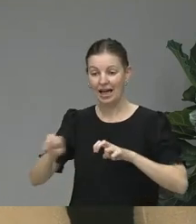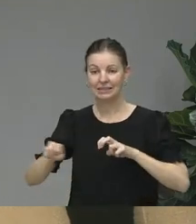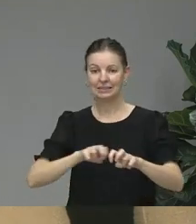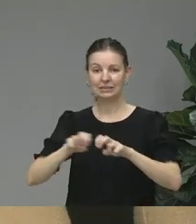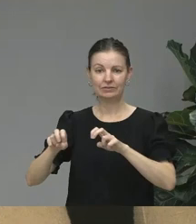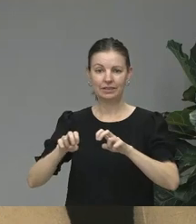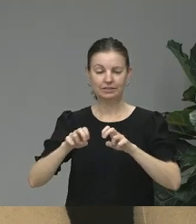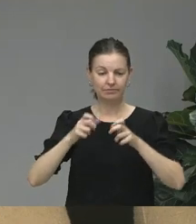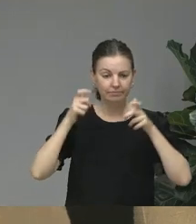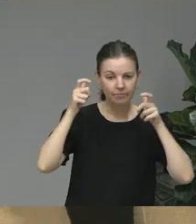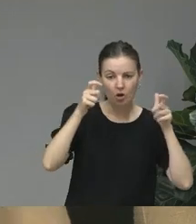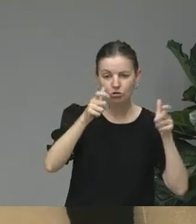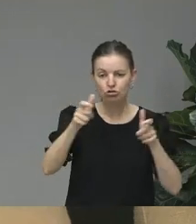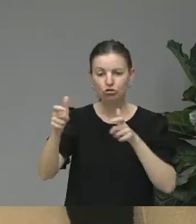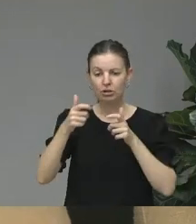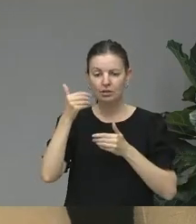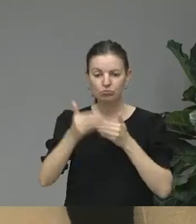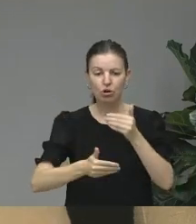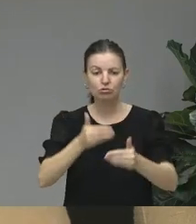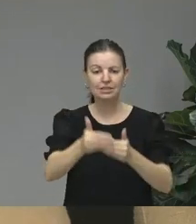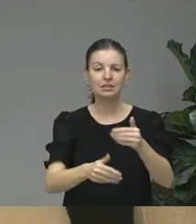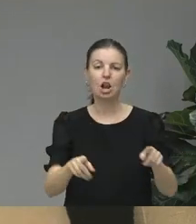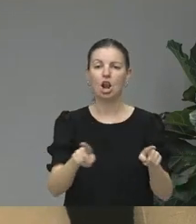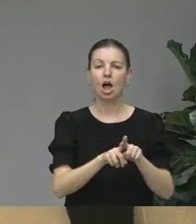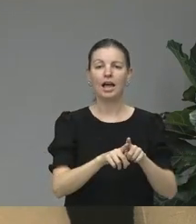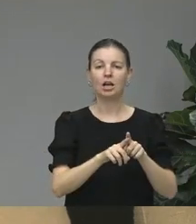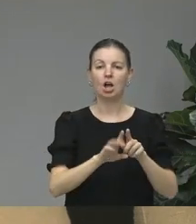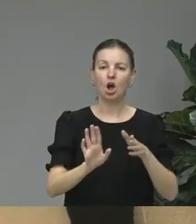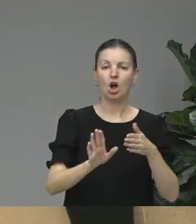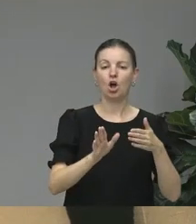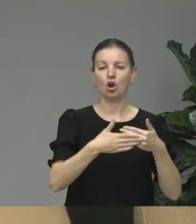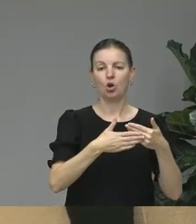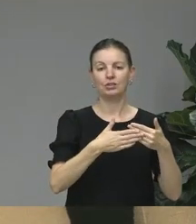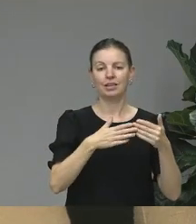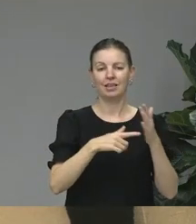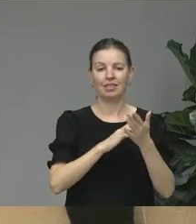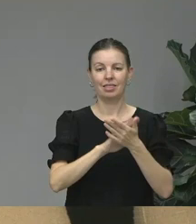of progress, like the closing the gap monitoring in relation to